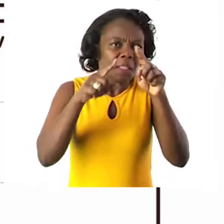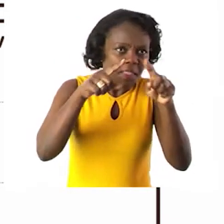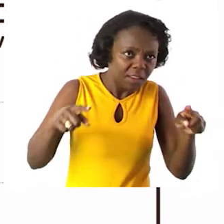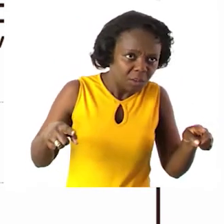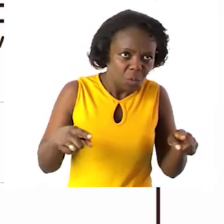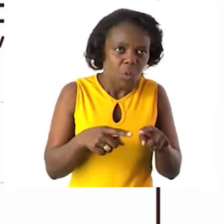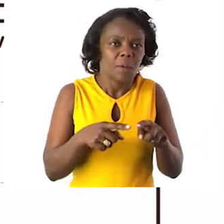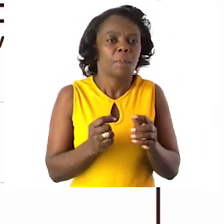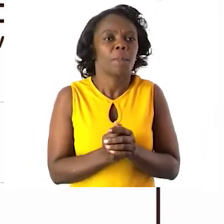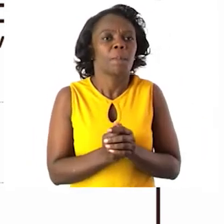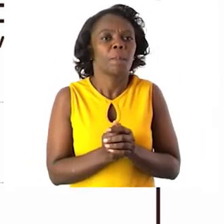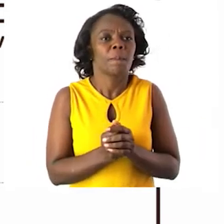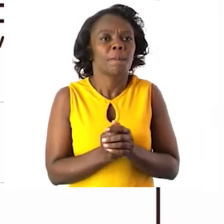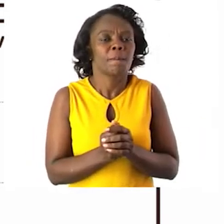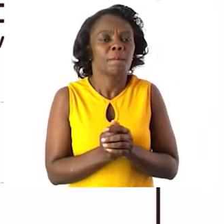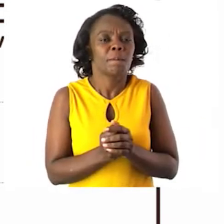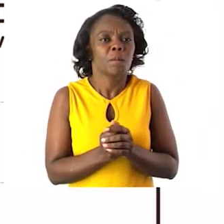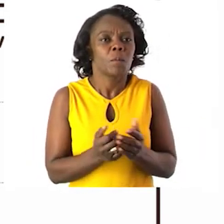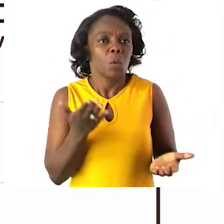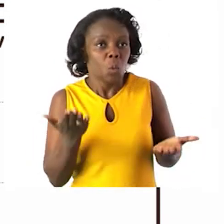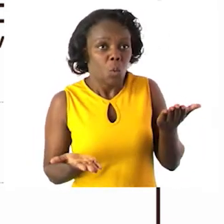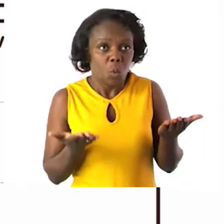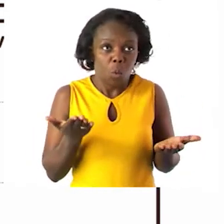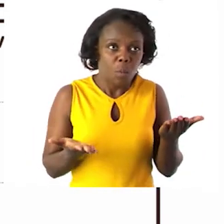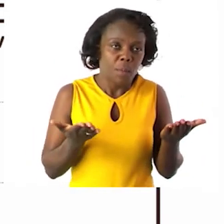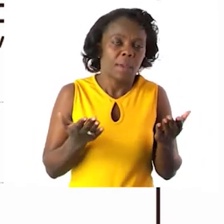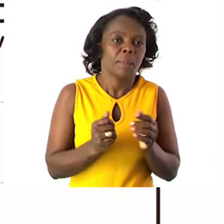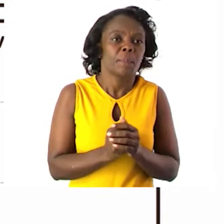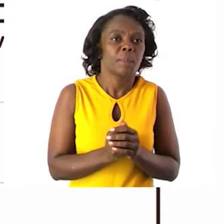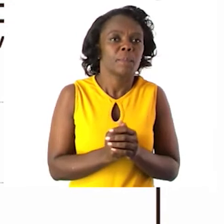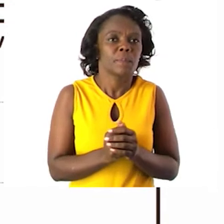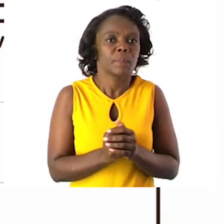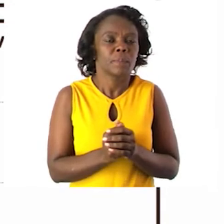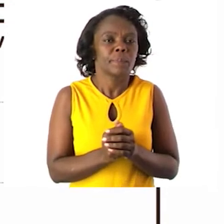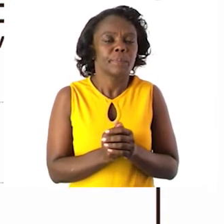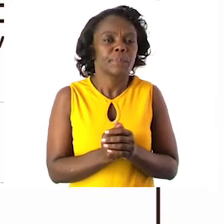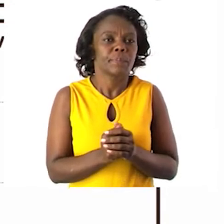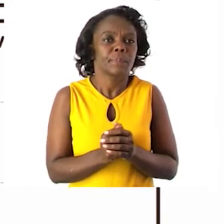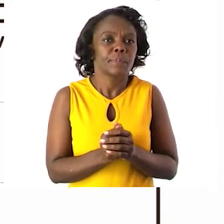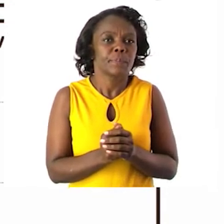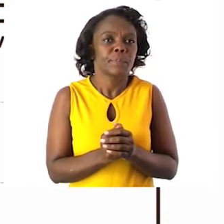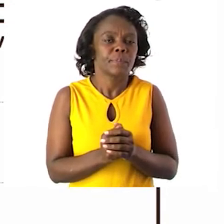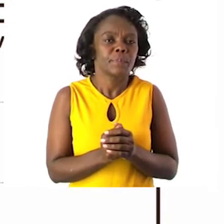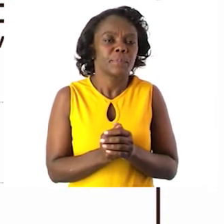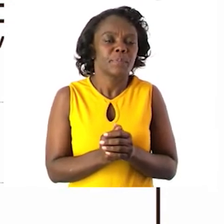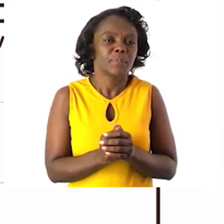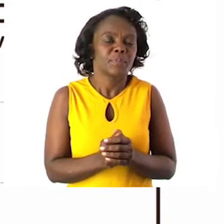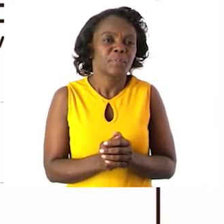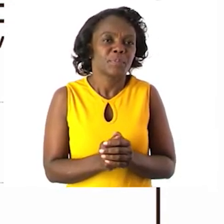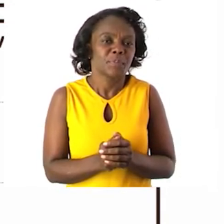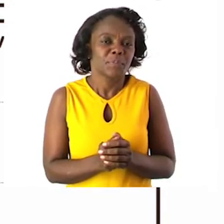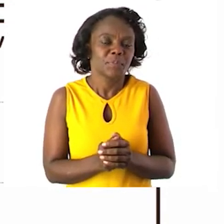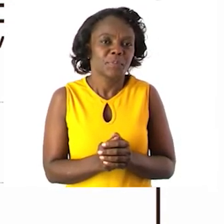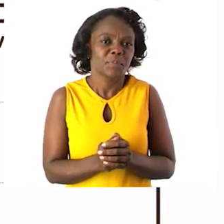than the number of squares which are there. So find out for me. Think a bit. Scratch your head and find for me the